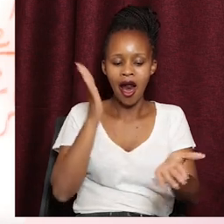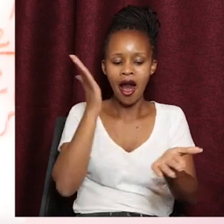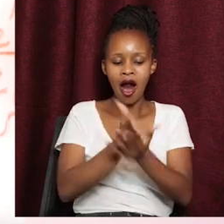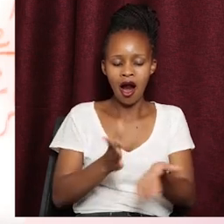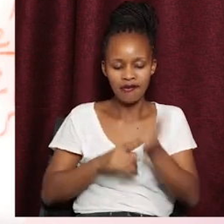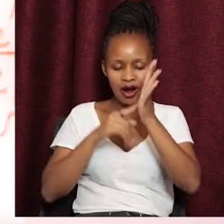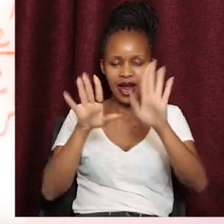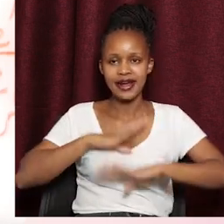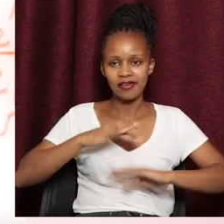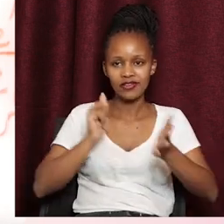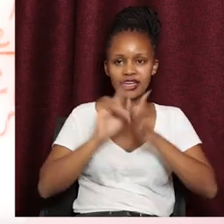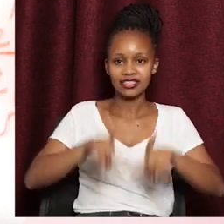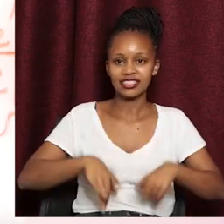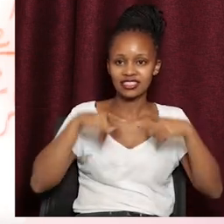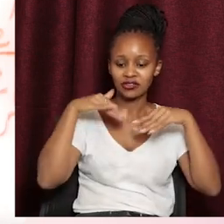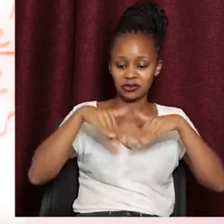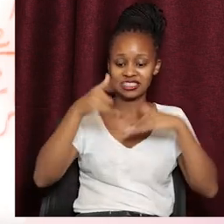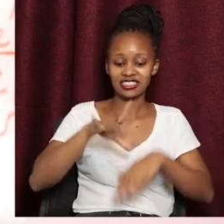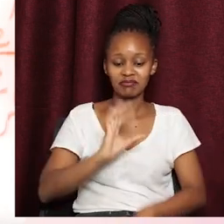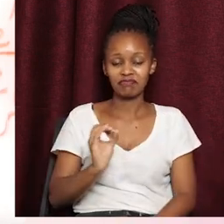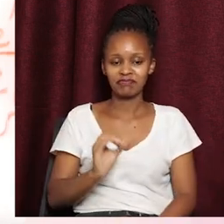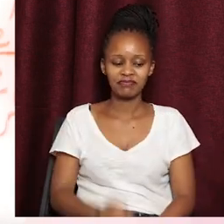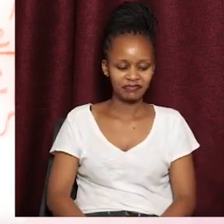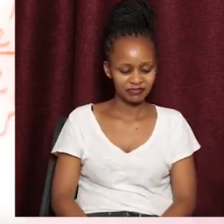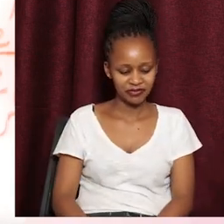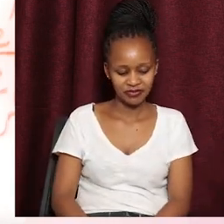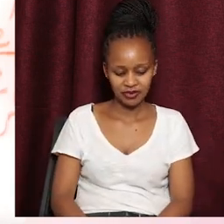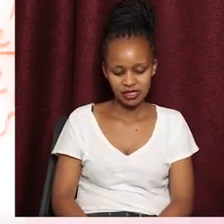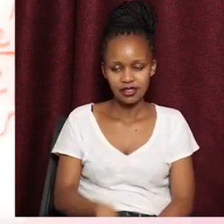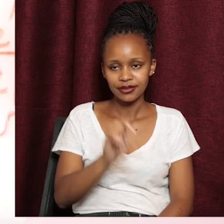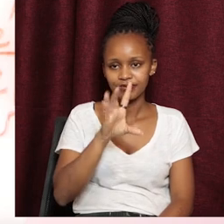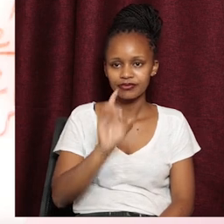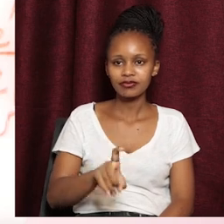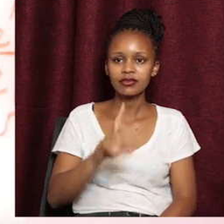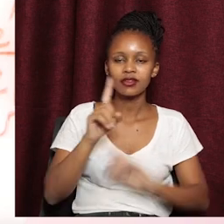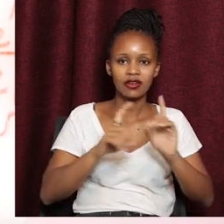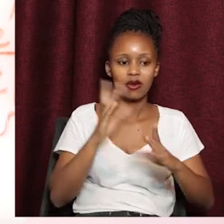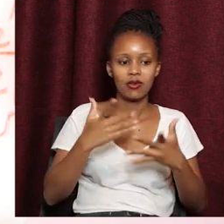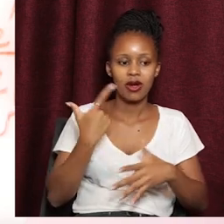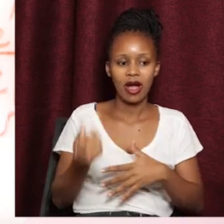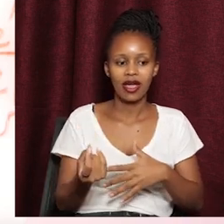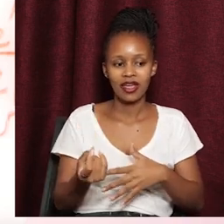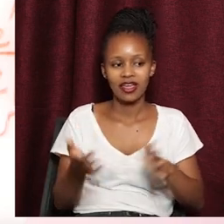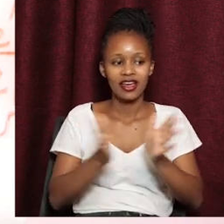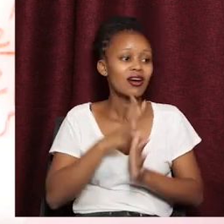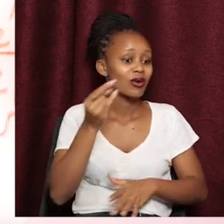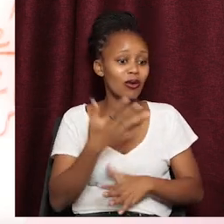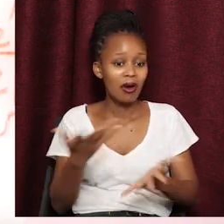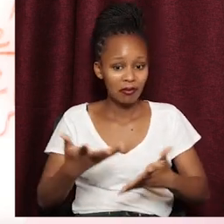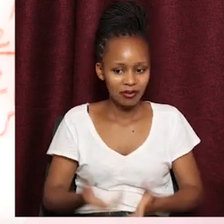proof enough that life is not waiting for us. So we need to ask, where am I headed? Naenda